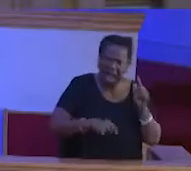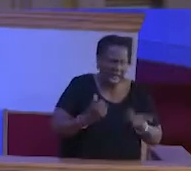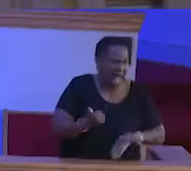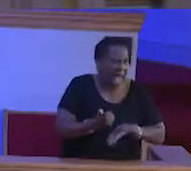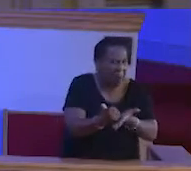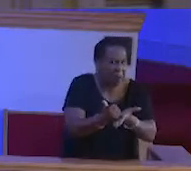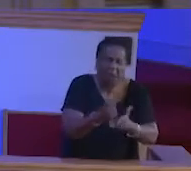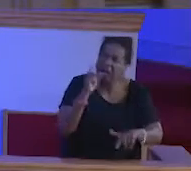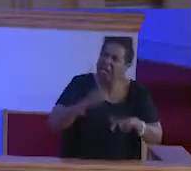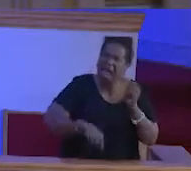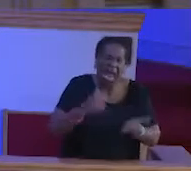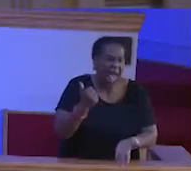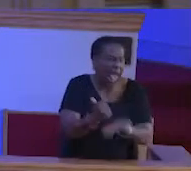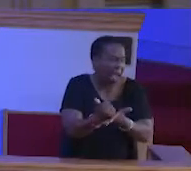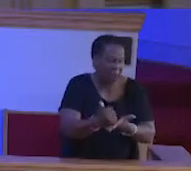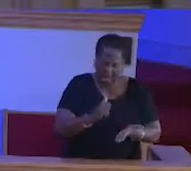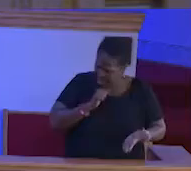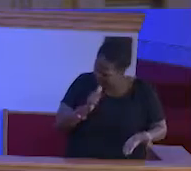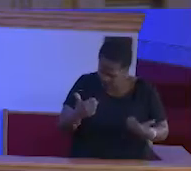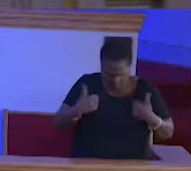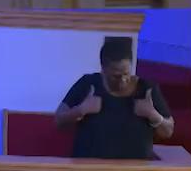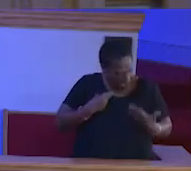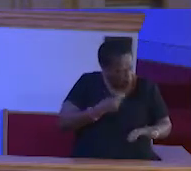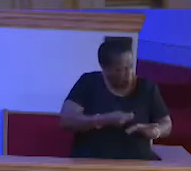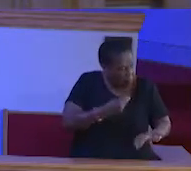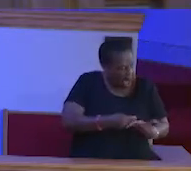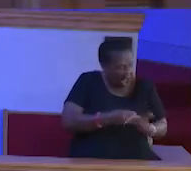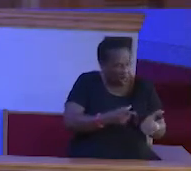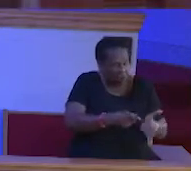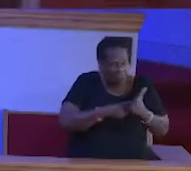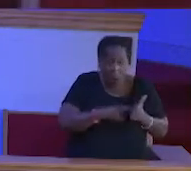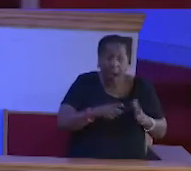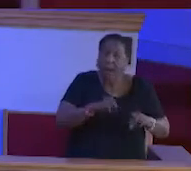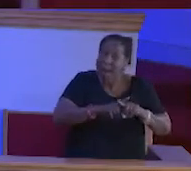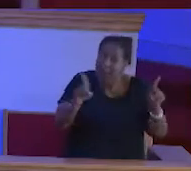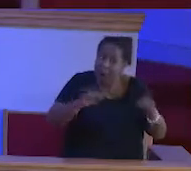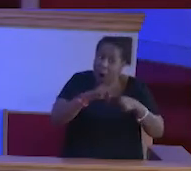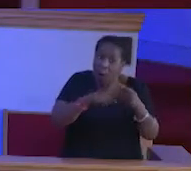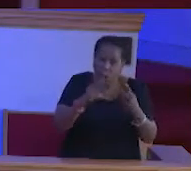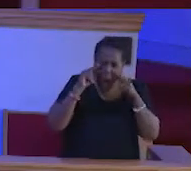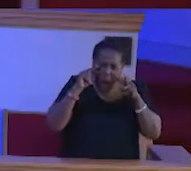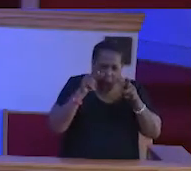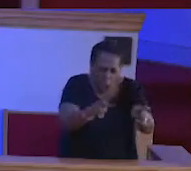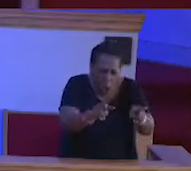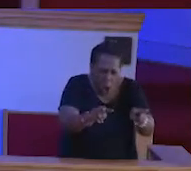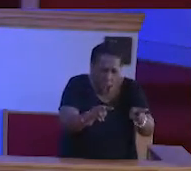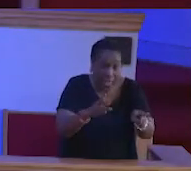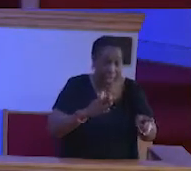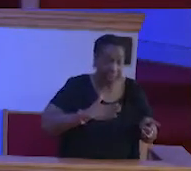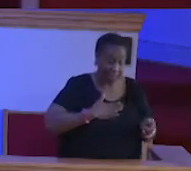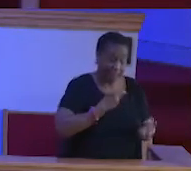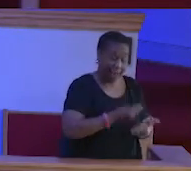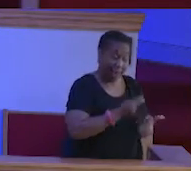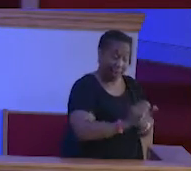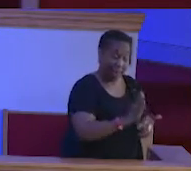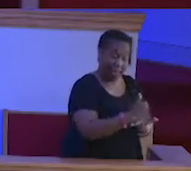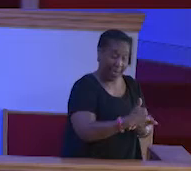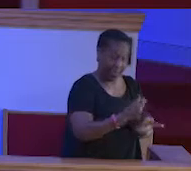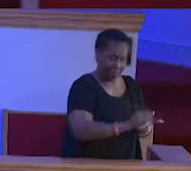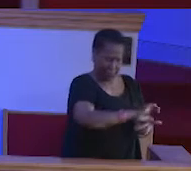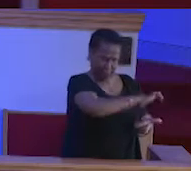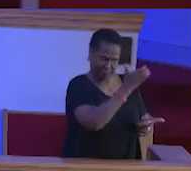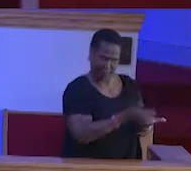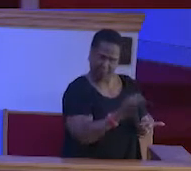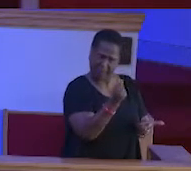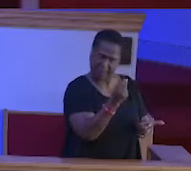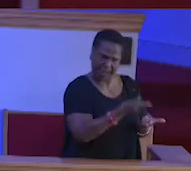because we may not have all the money that is required. But when I look at my bank account, it may